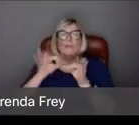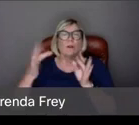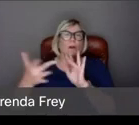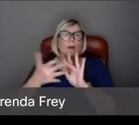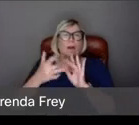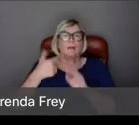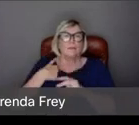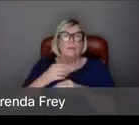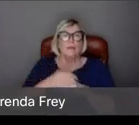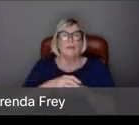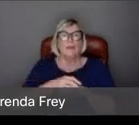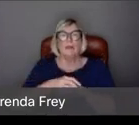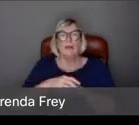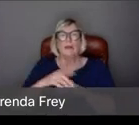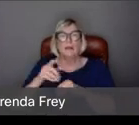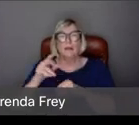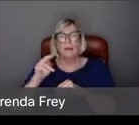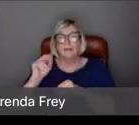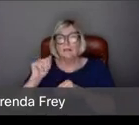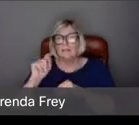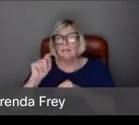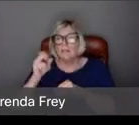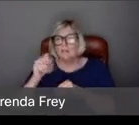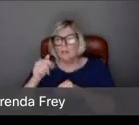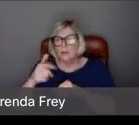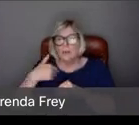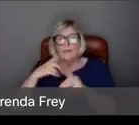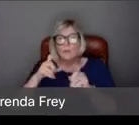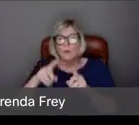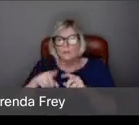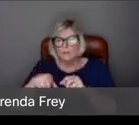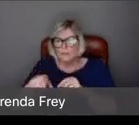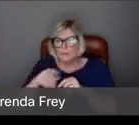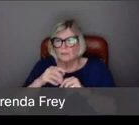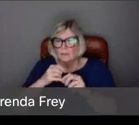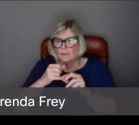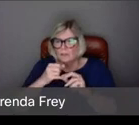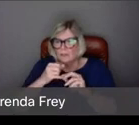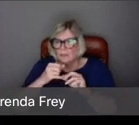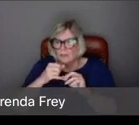Latasha, do you have a question?